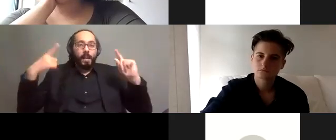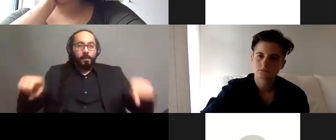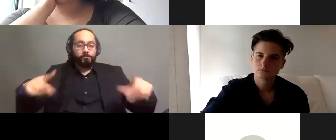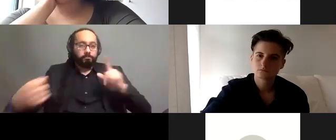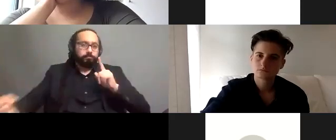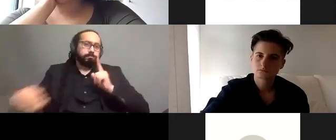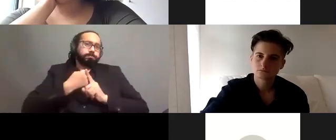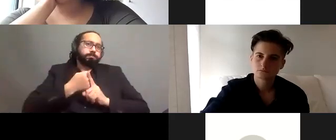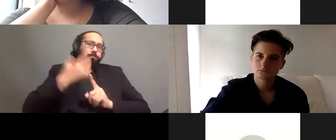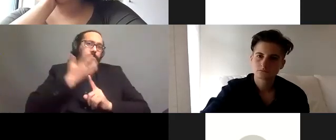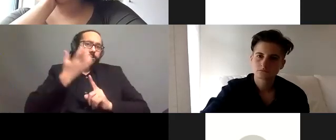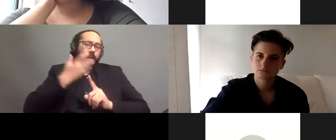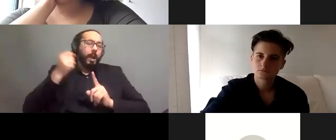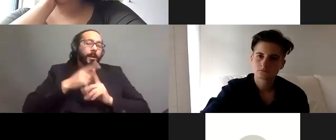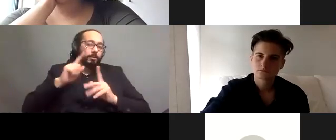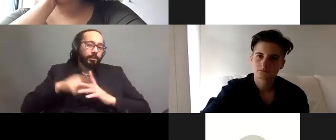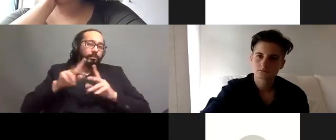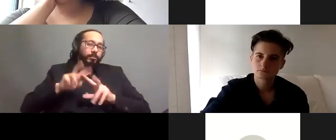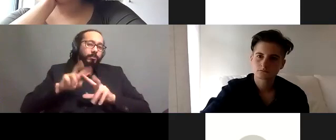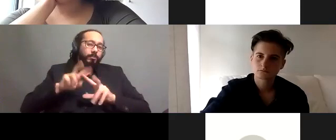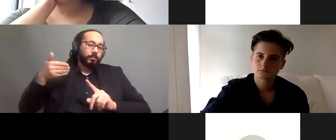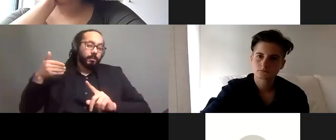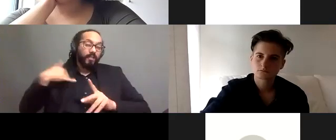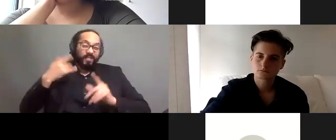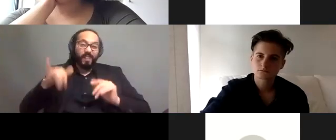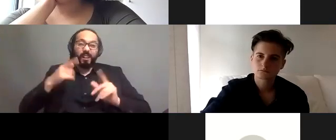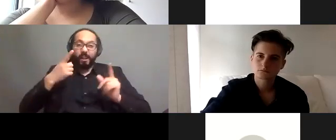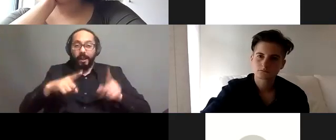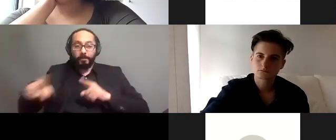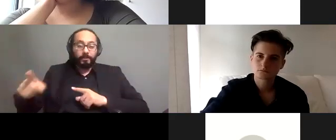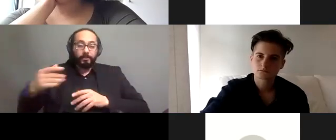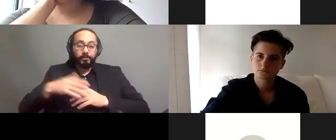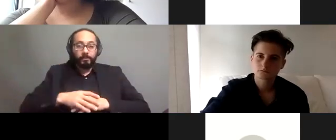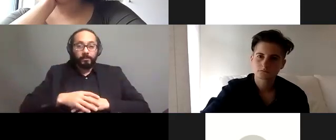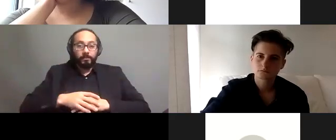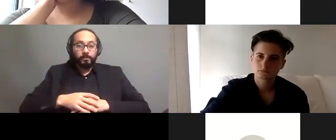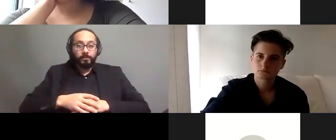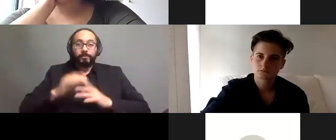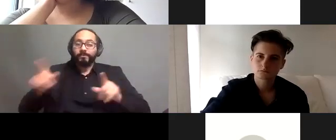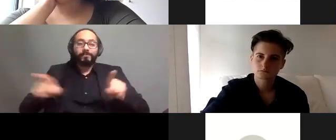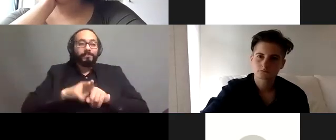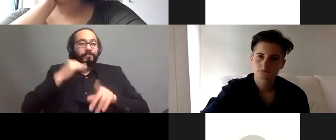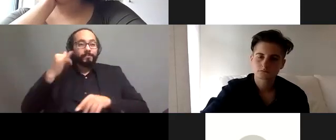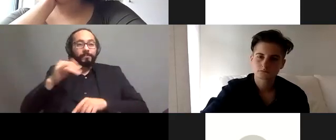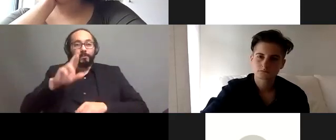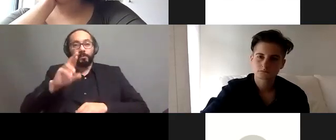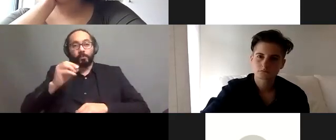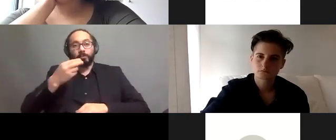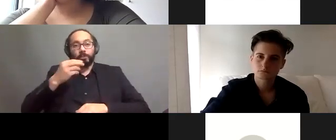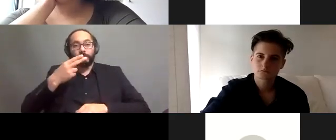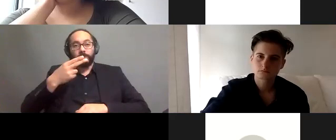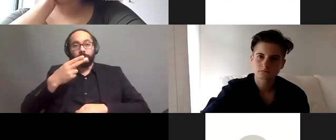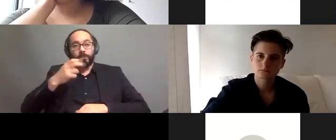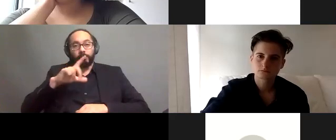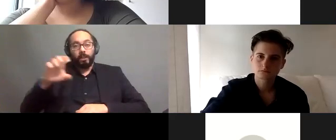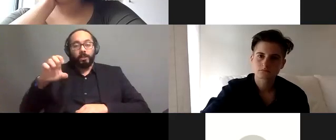of everything else that had happened and that happens on a regular basis. And similar to what Rochelle was saying, I'm not anywhere close to the worst. Like, there's so much